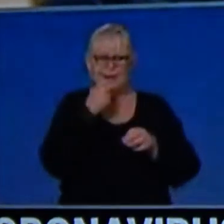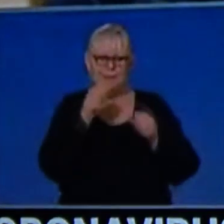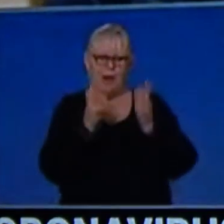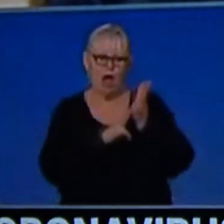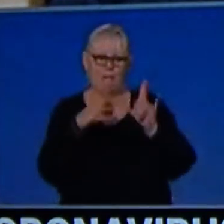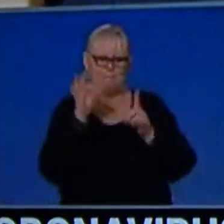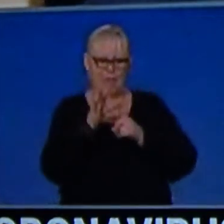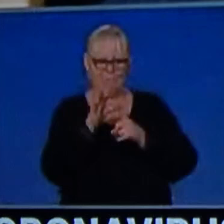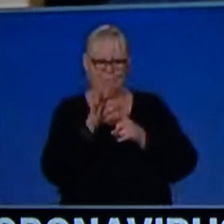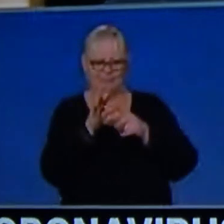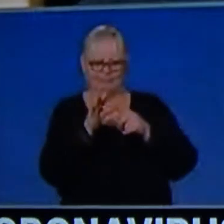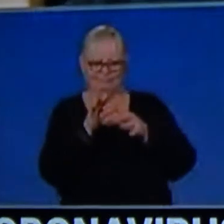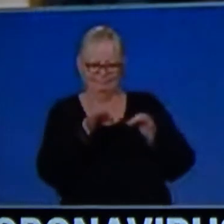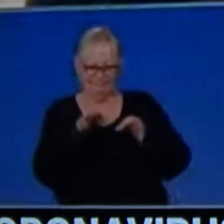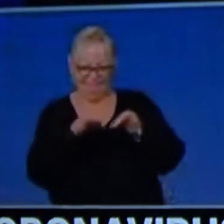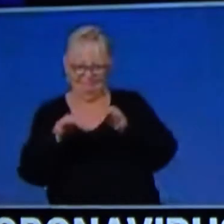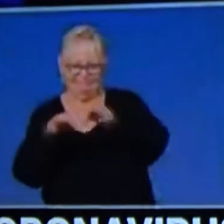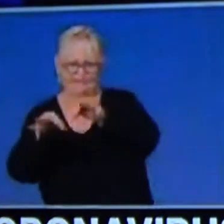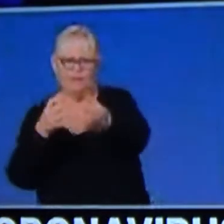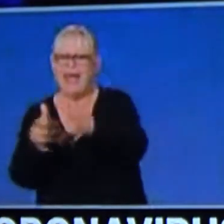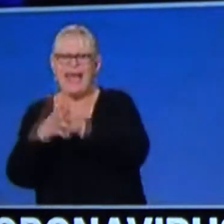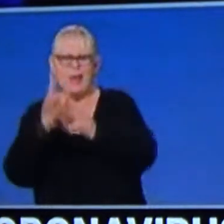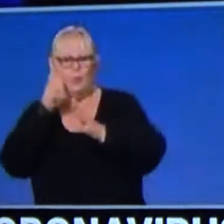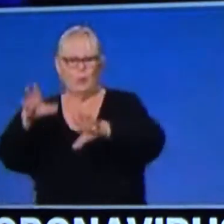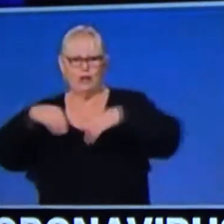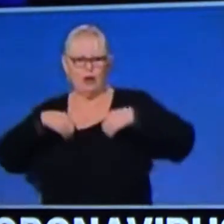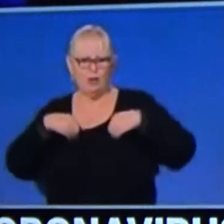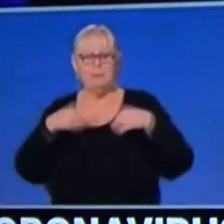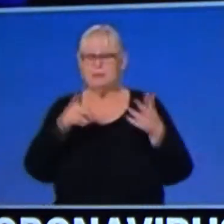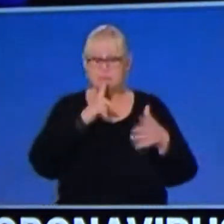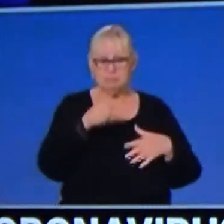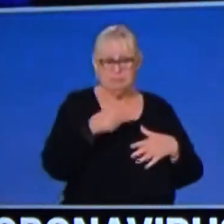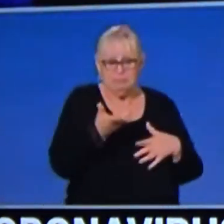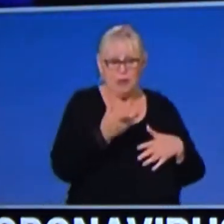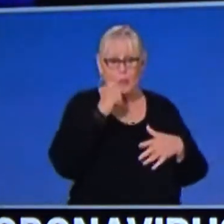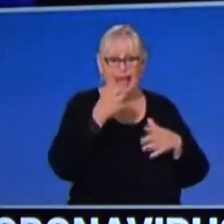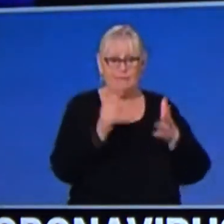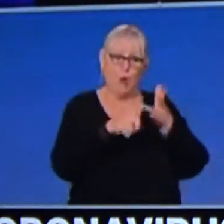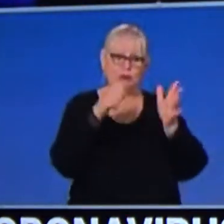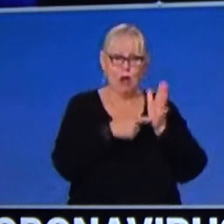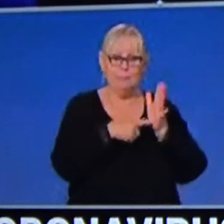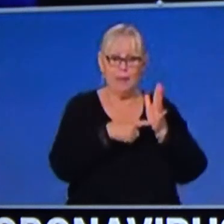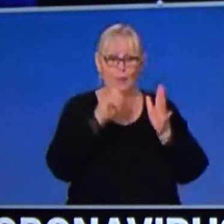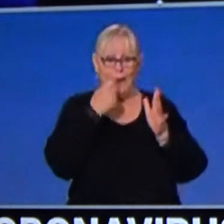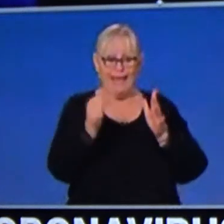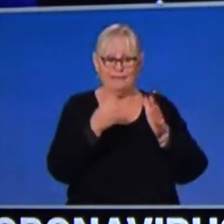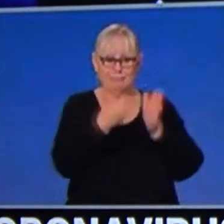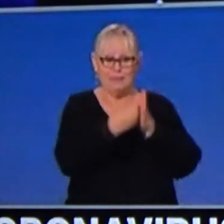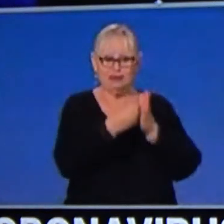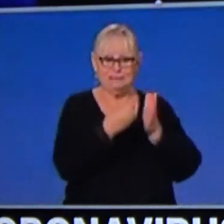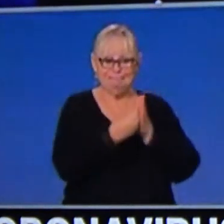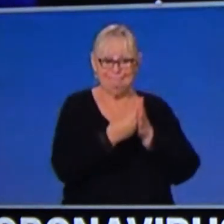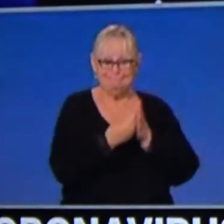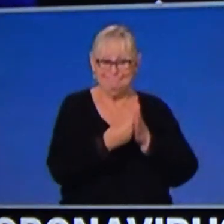deal with those issues into the future? Well, there'll be a budget in October, and that budget in October, I think, will begin that